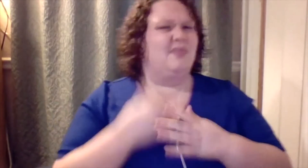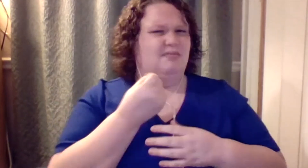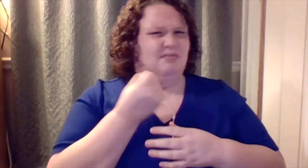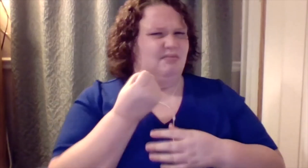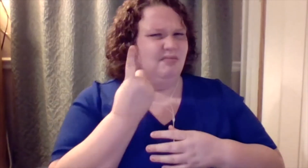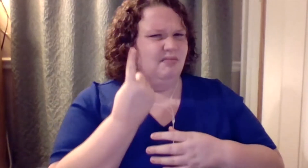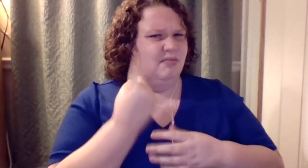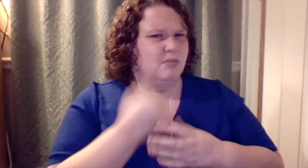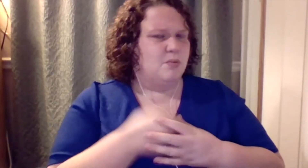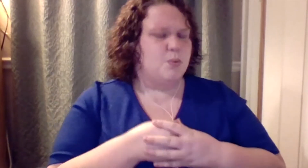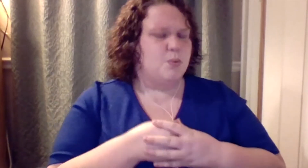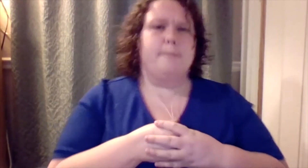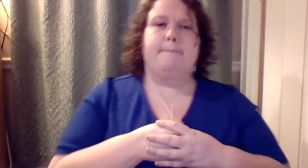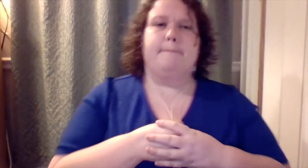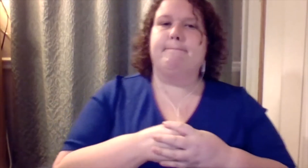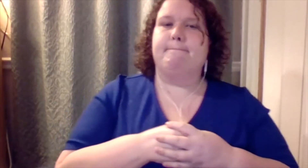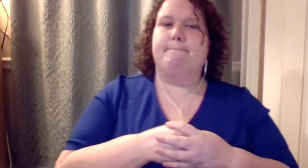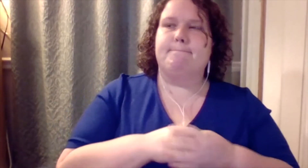Go